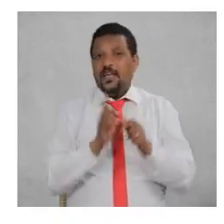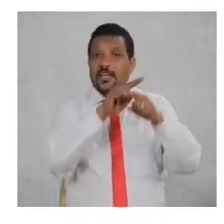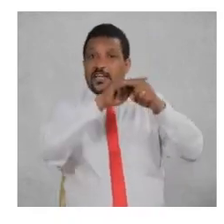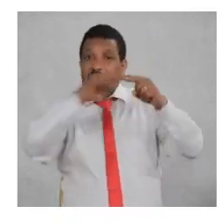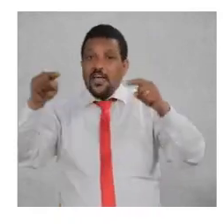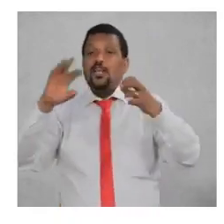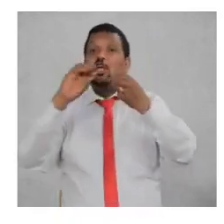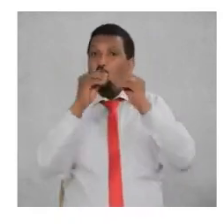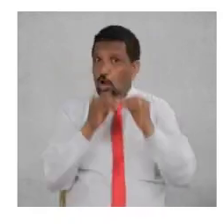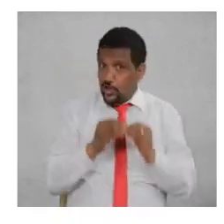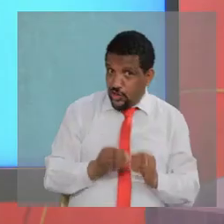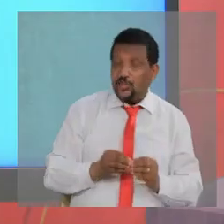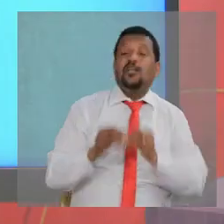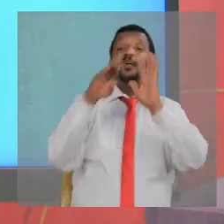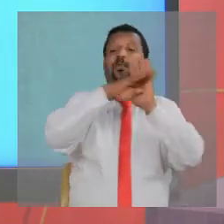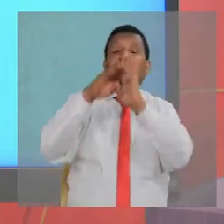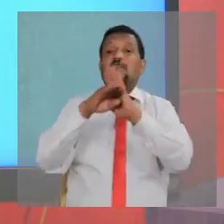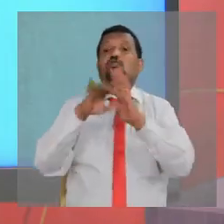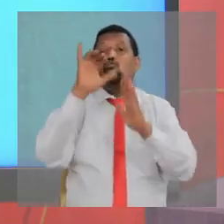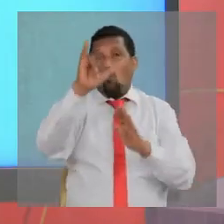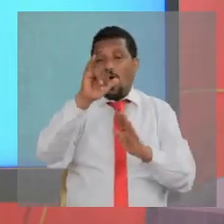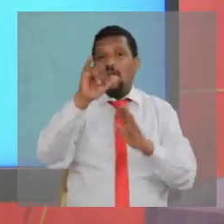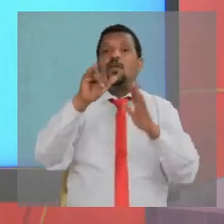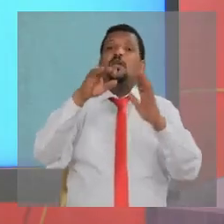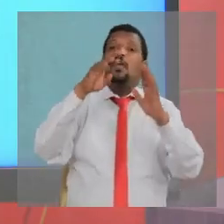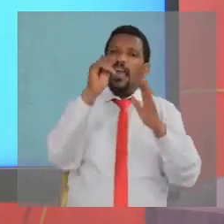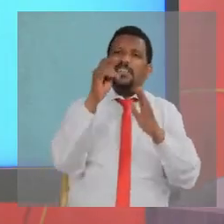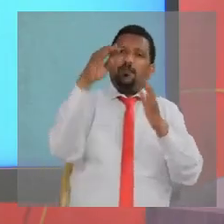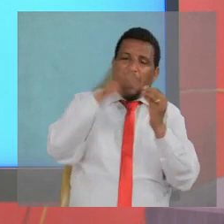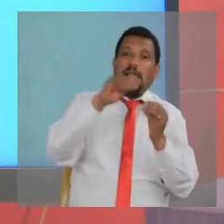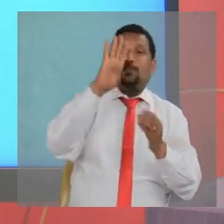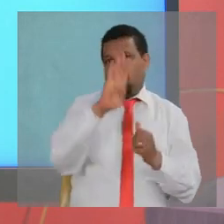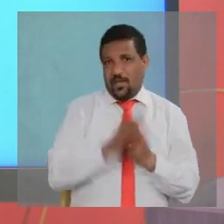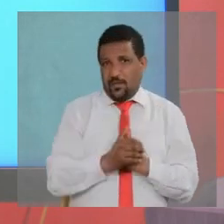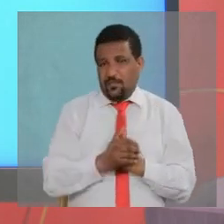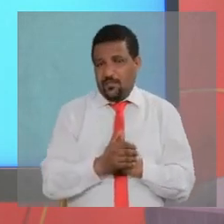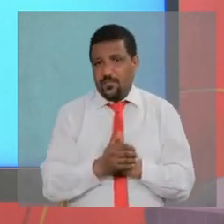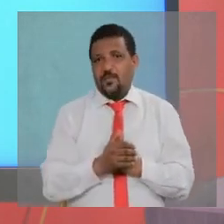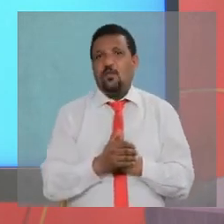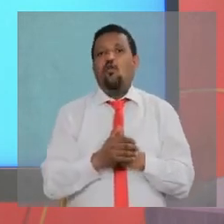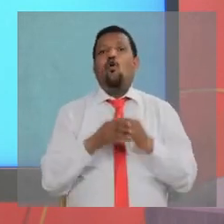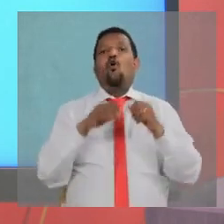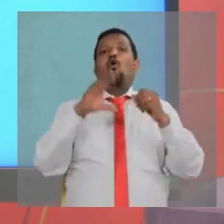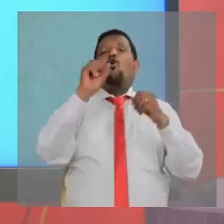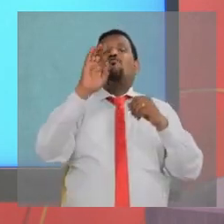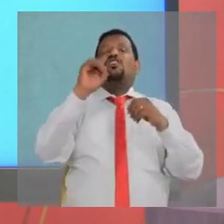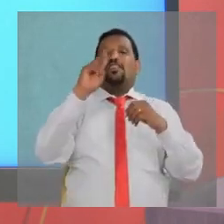which is represented in the form of y is equal to ax plus b, the